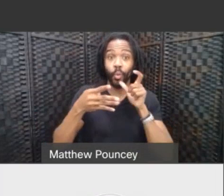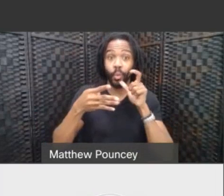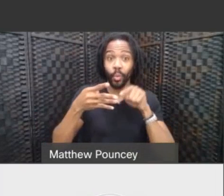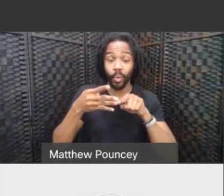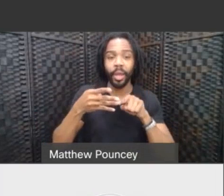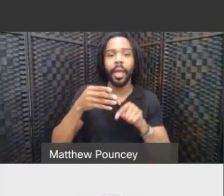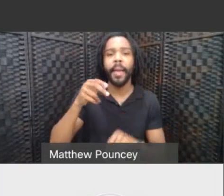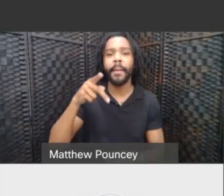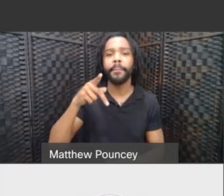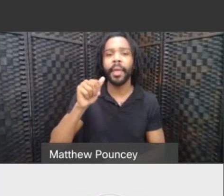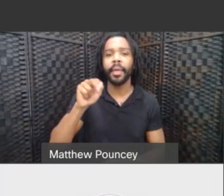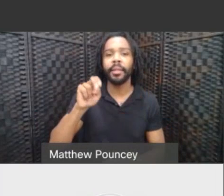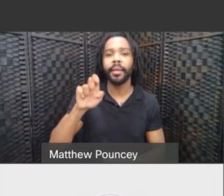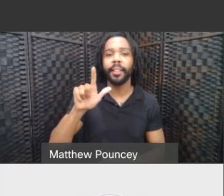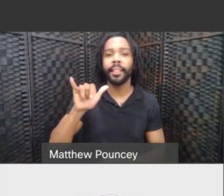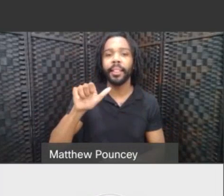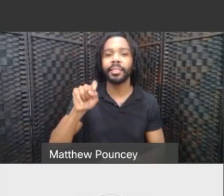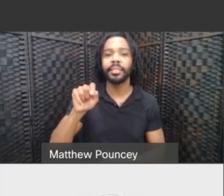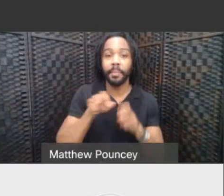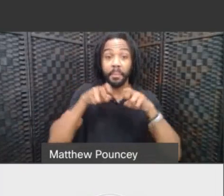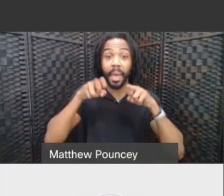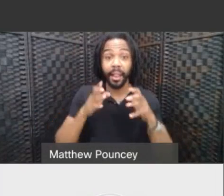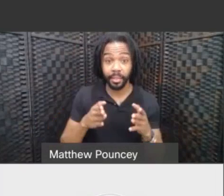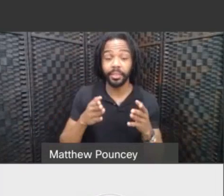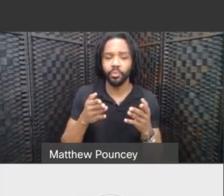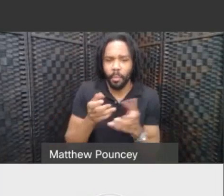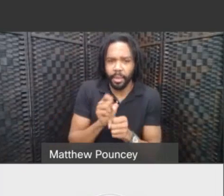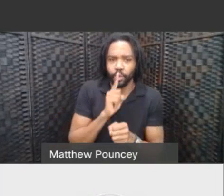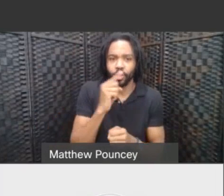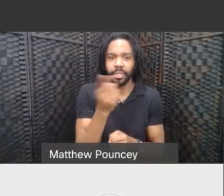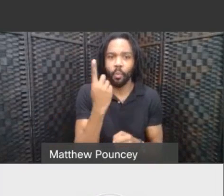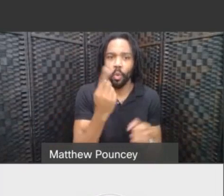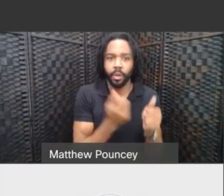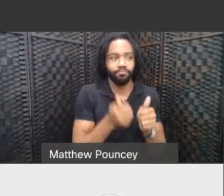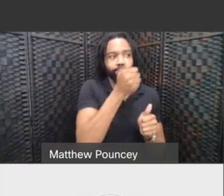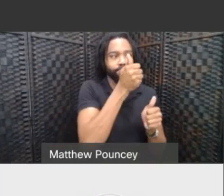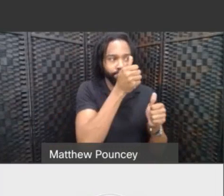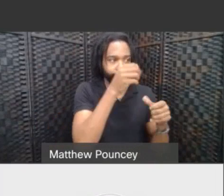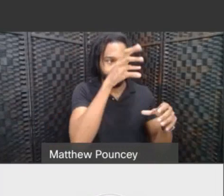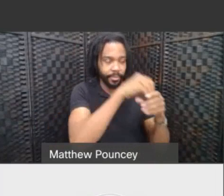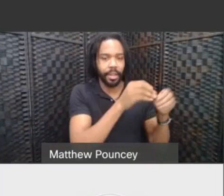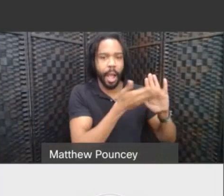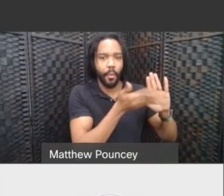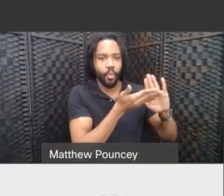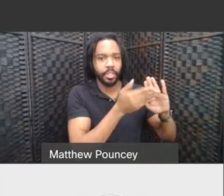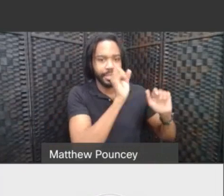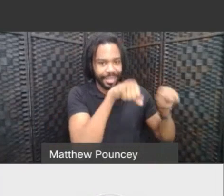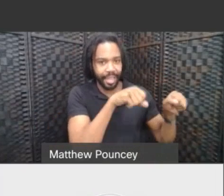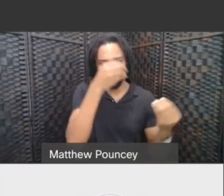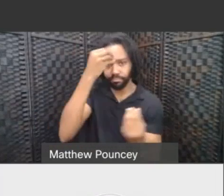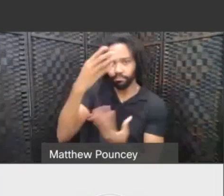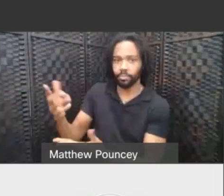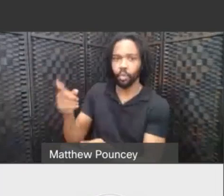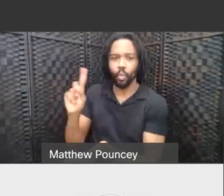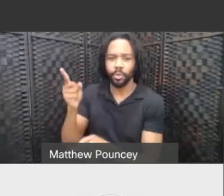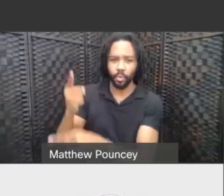everyone, we can make sure that someone in operations follows up with you regarding DDS providers.